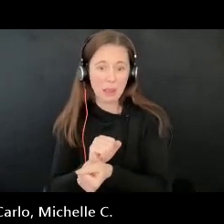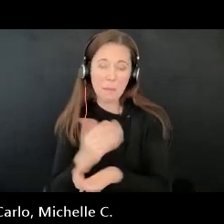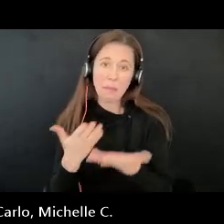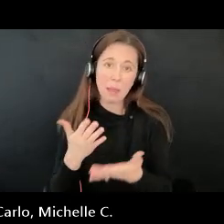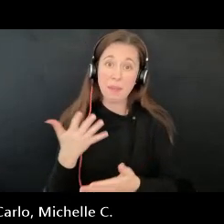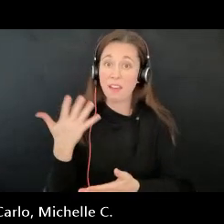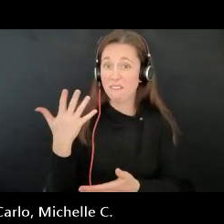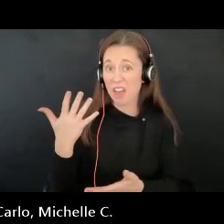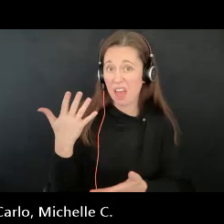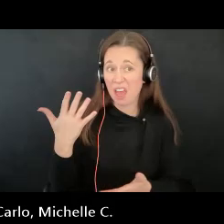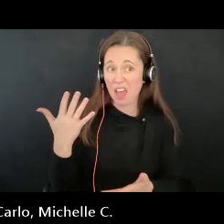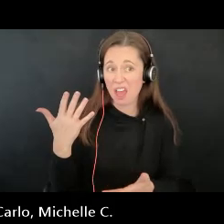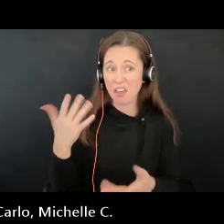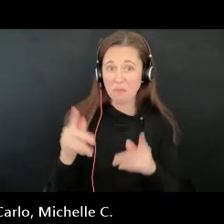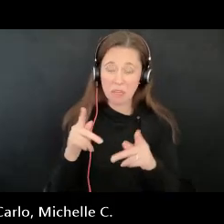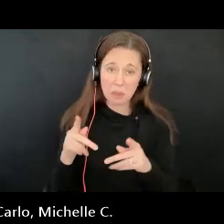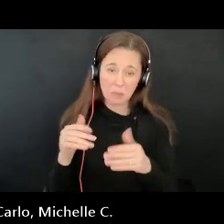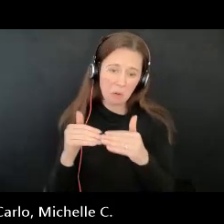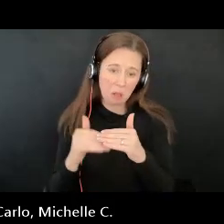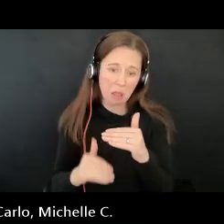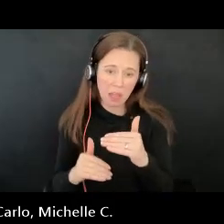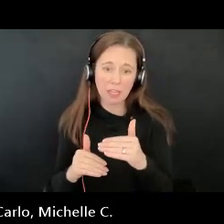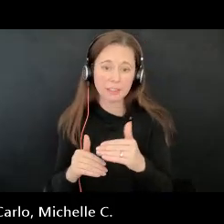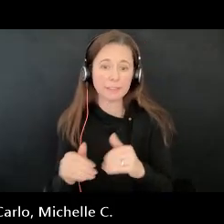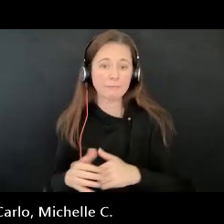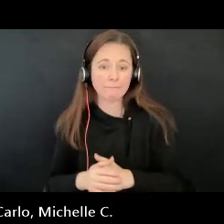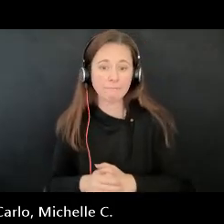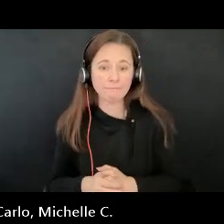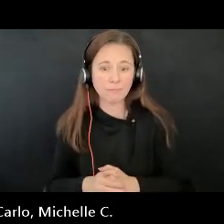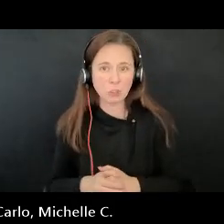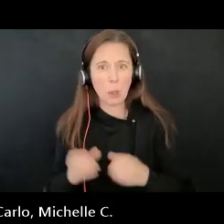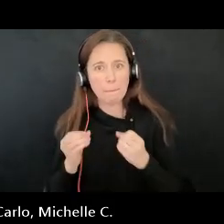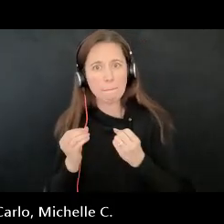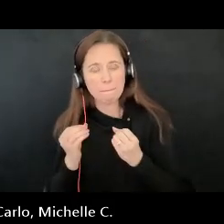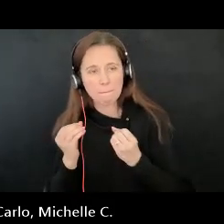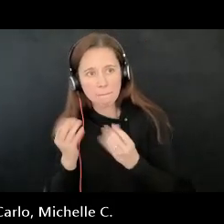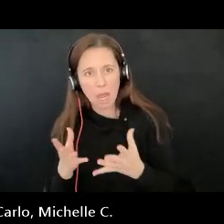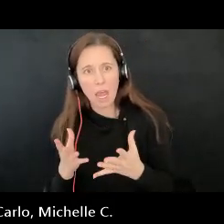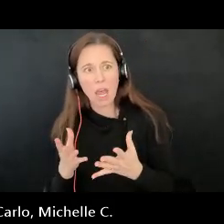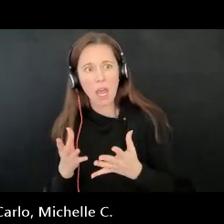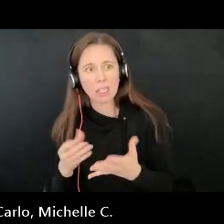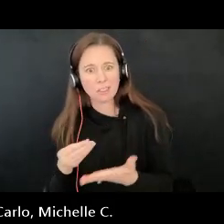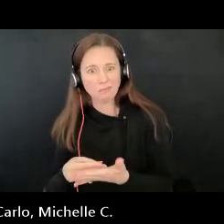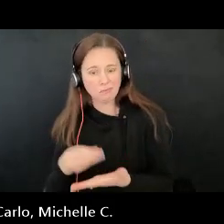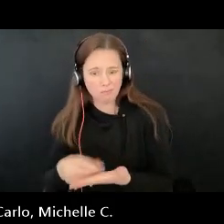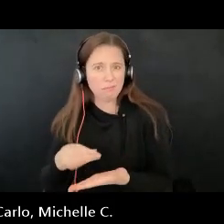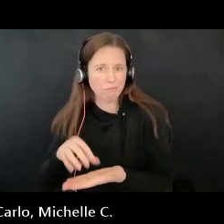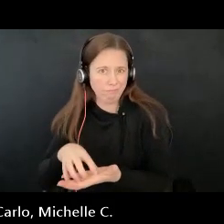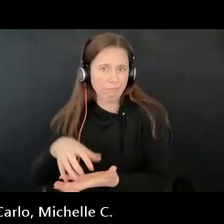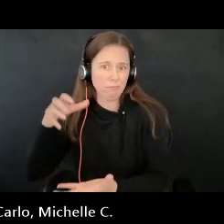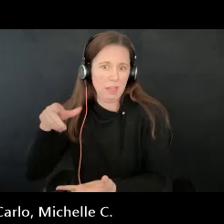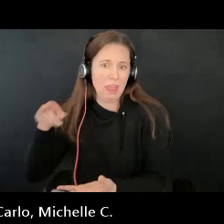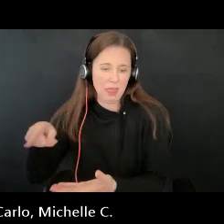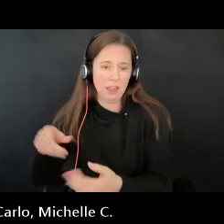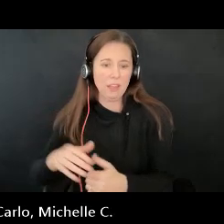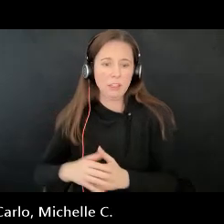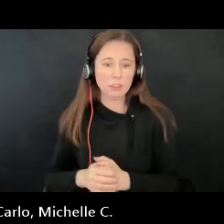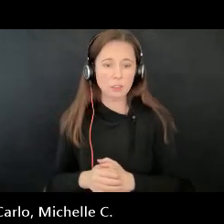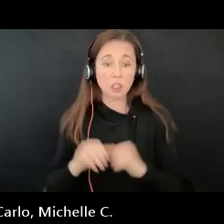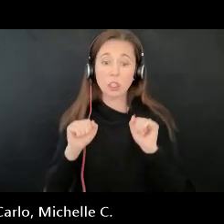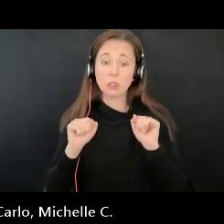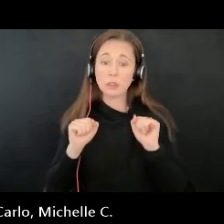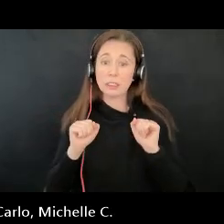wealthiest families on the Eastern Shore at that time. I was also able to document movement through marriage records of free Blacks